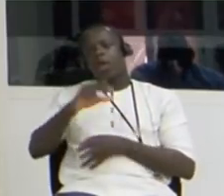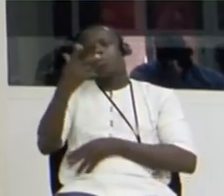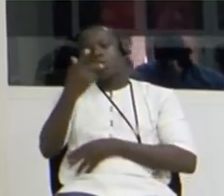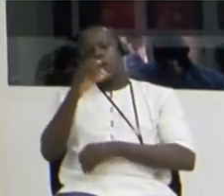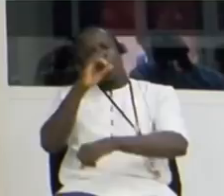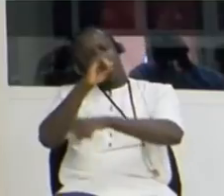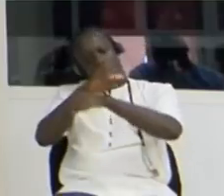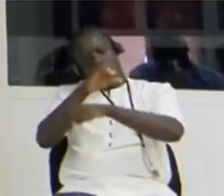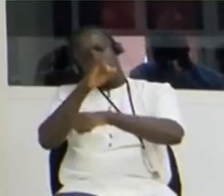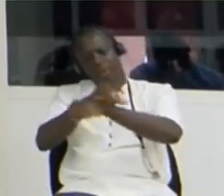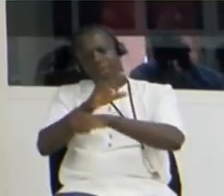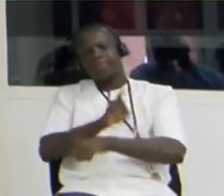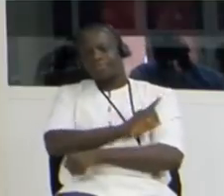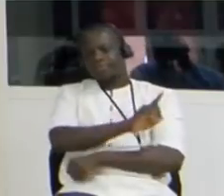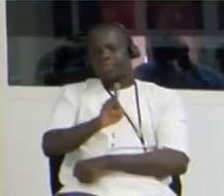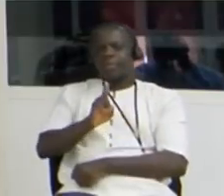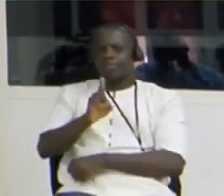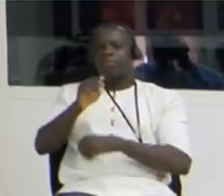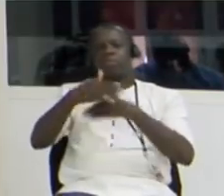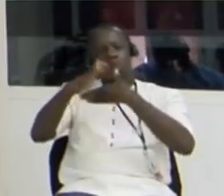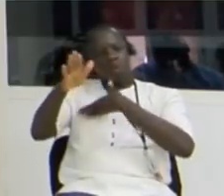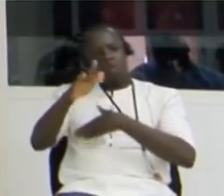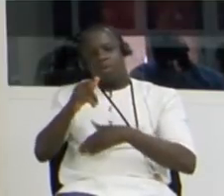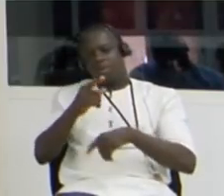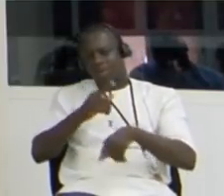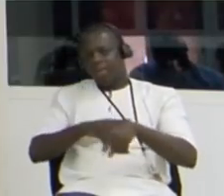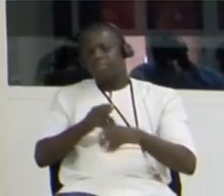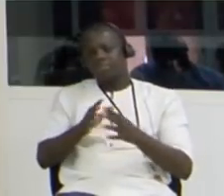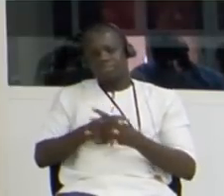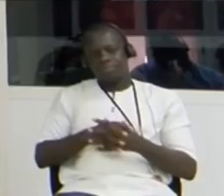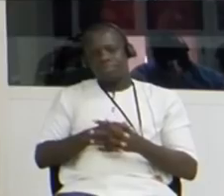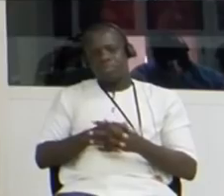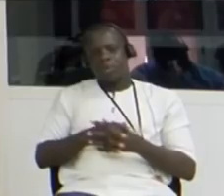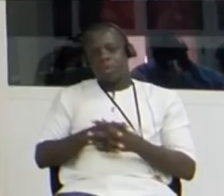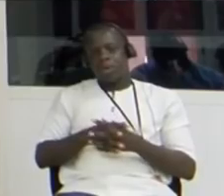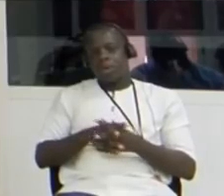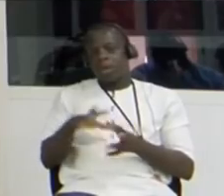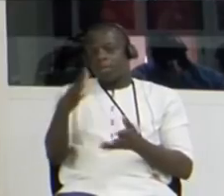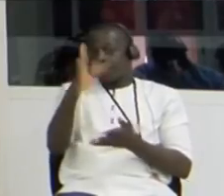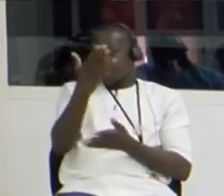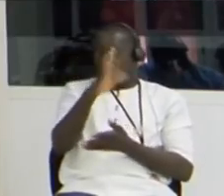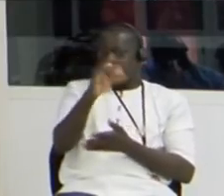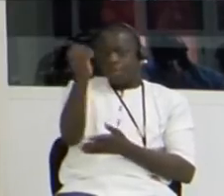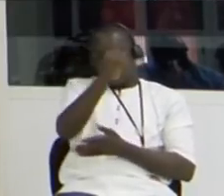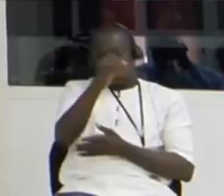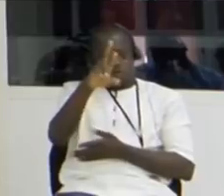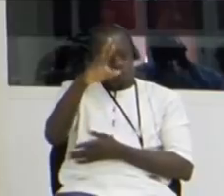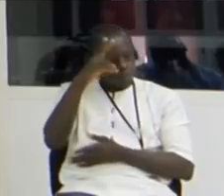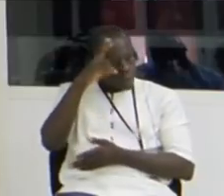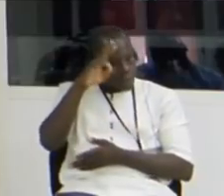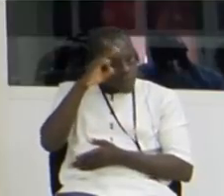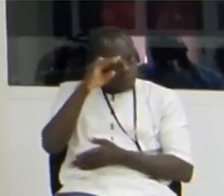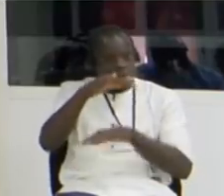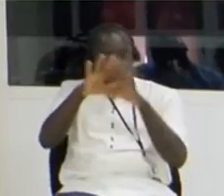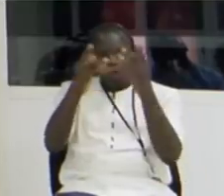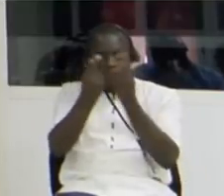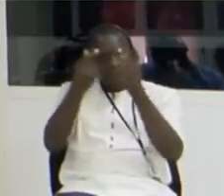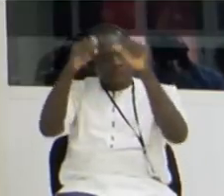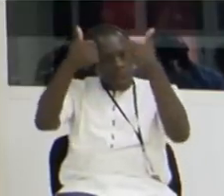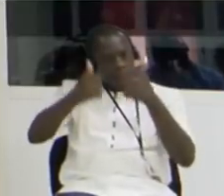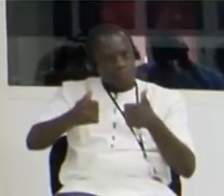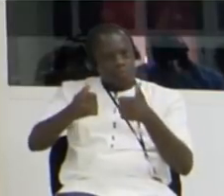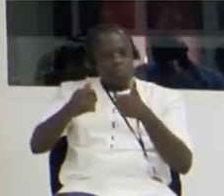most of the time counsel them. Was that because you were suspicious of something going on? No, I was